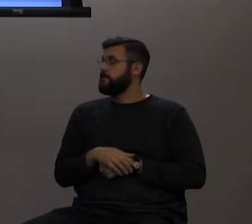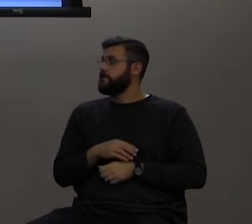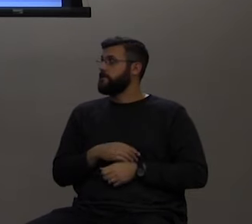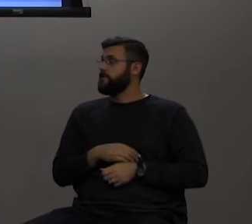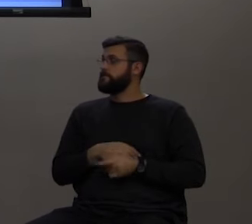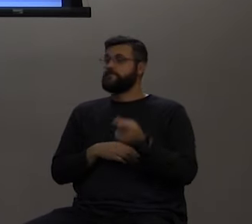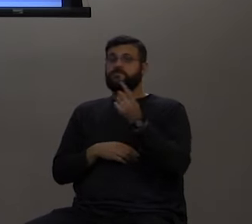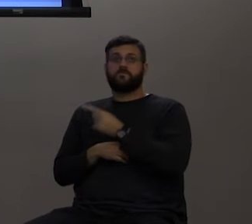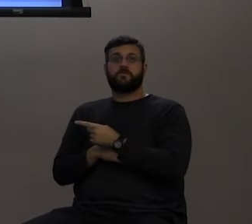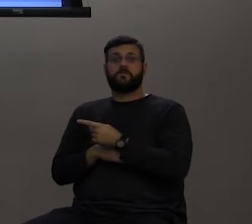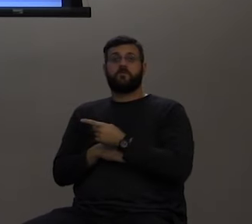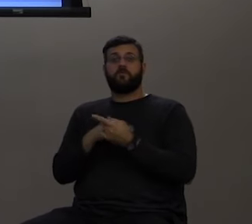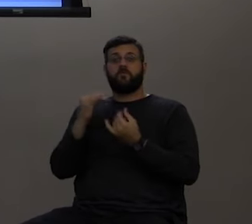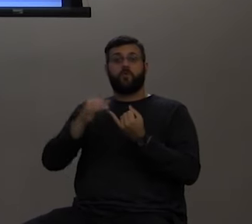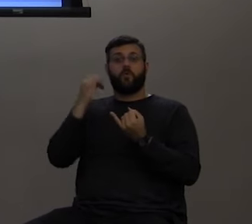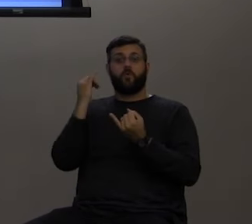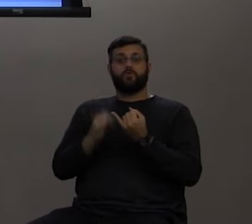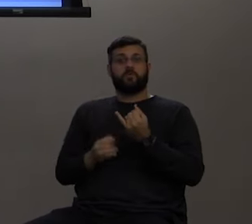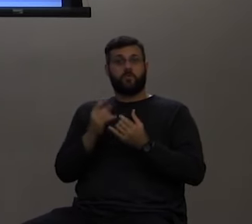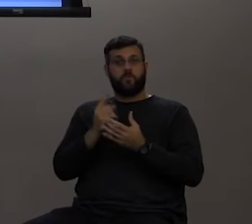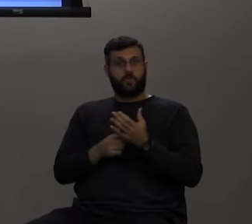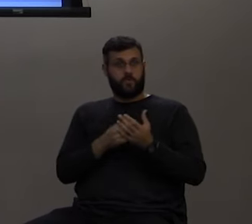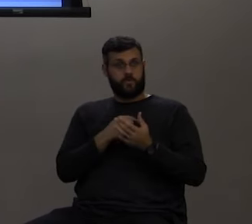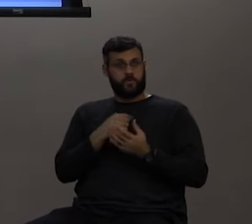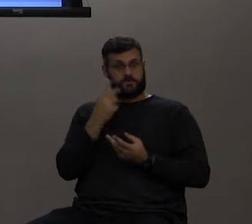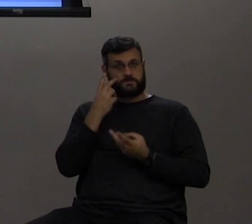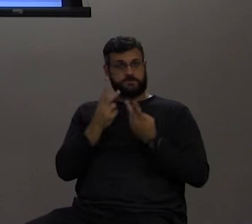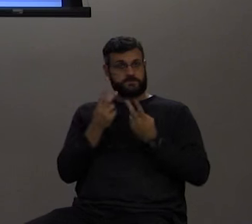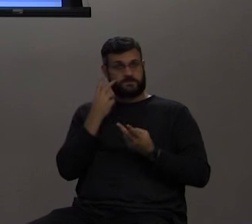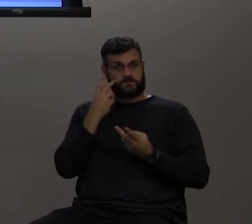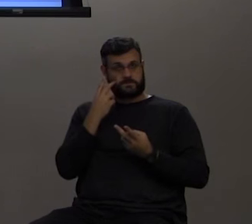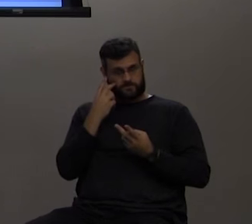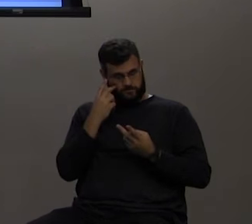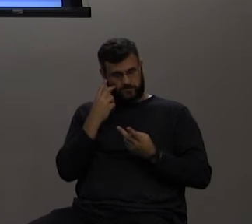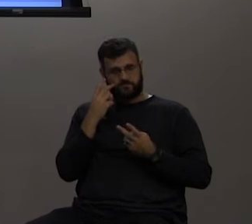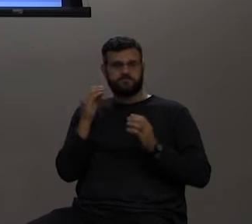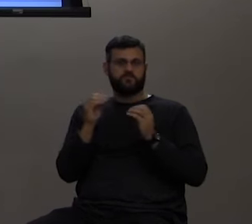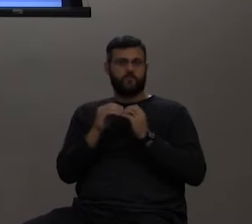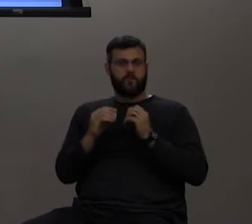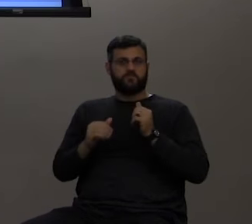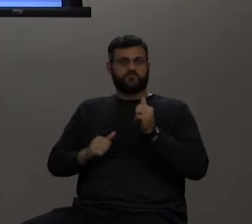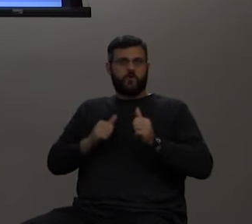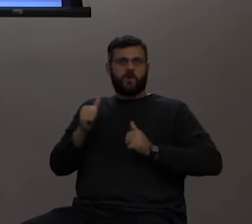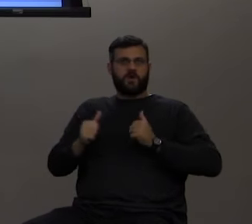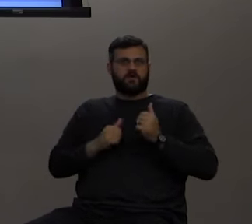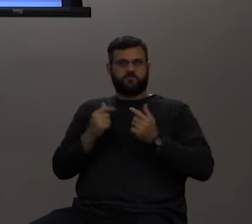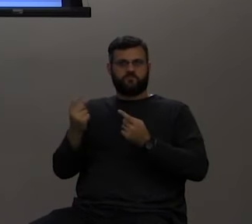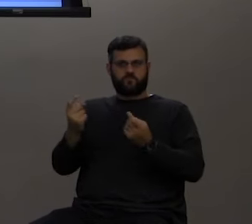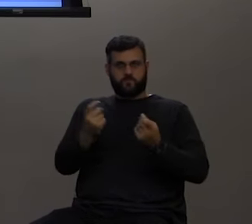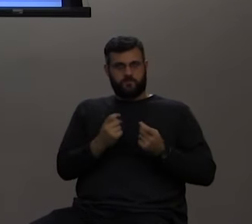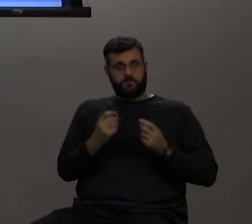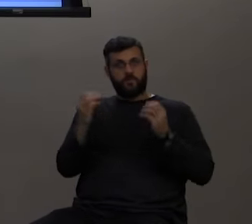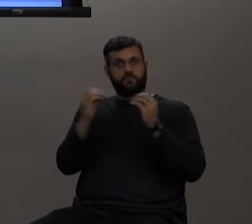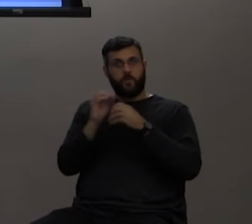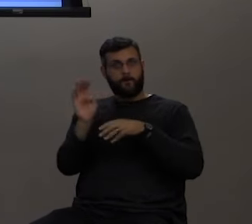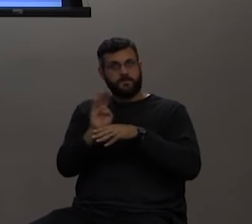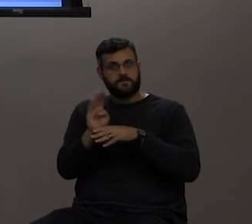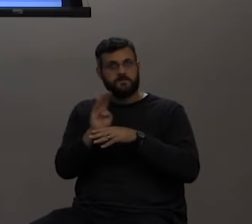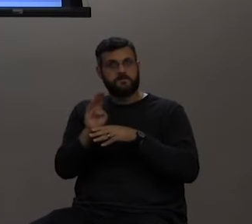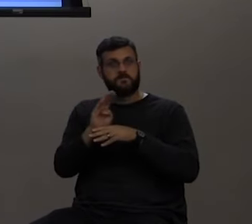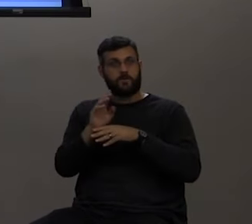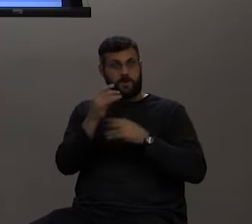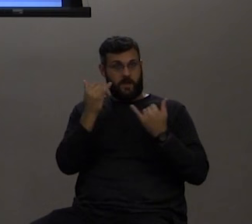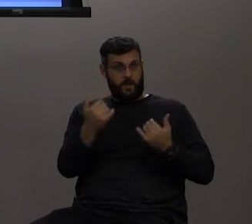perspective. And ultimately what we're seeing is that a proactive recruitment of additional businesses or